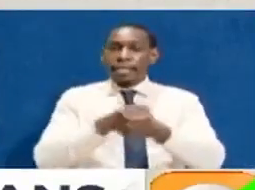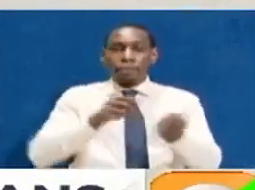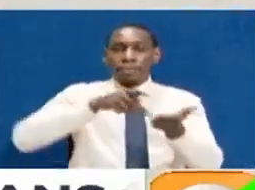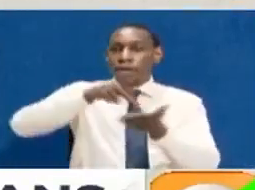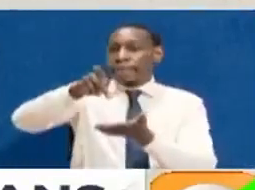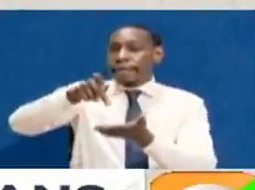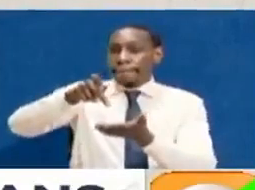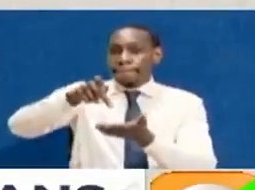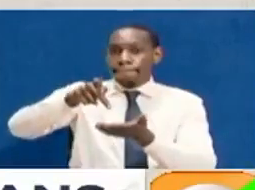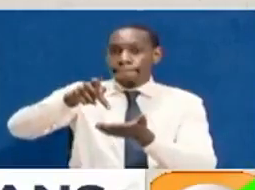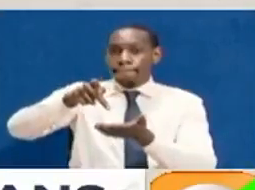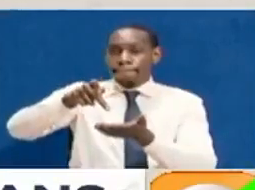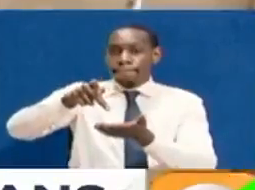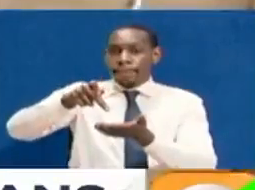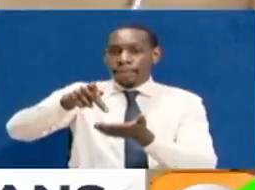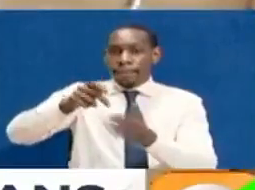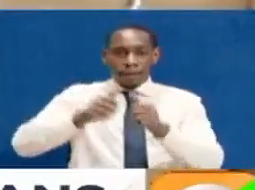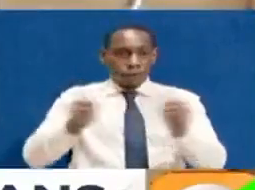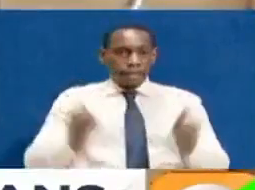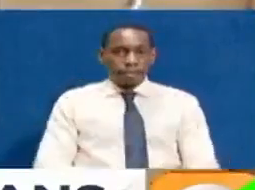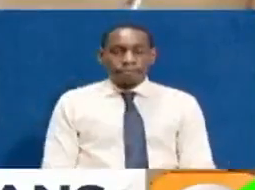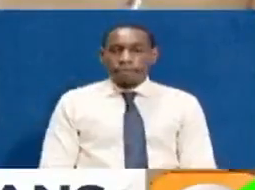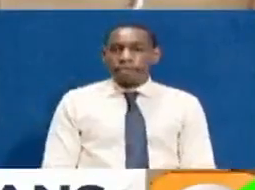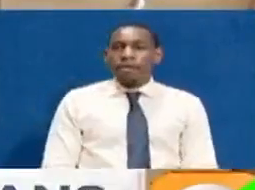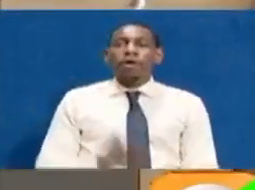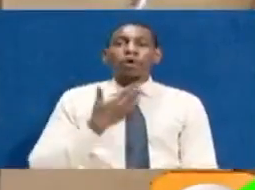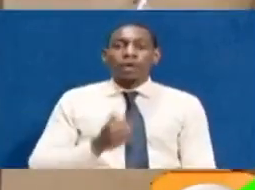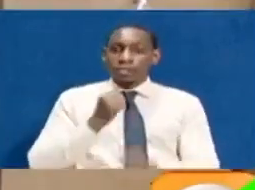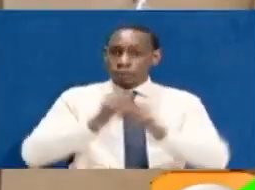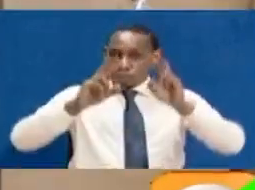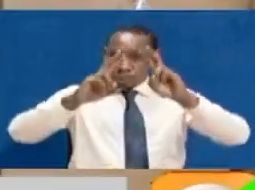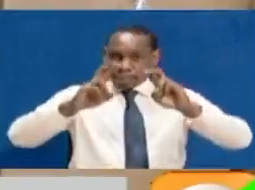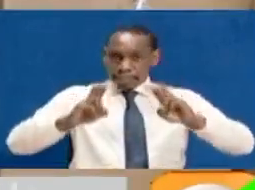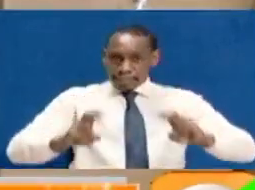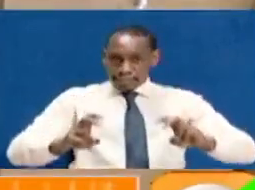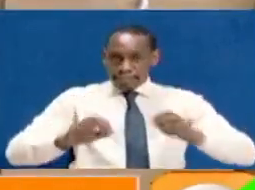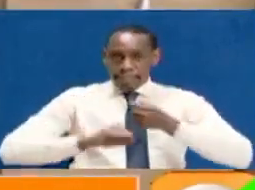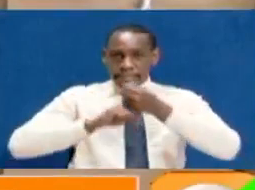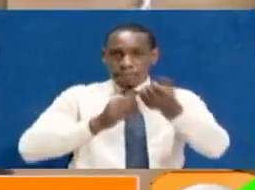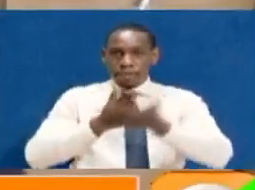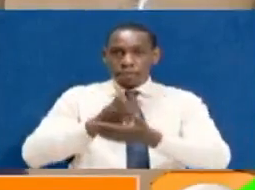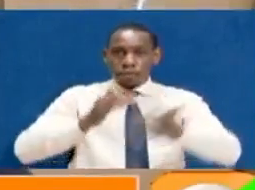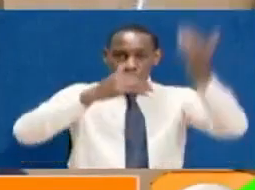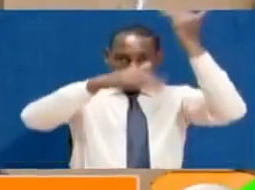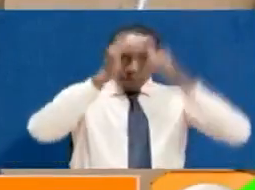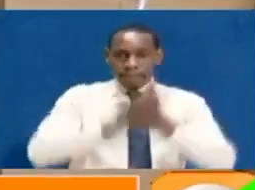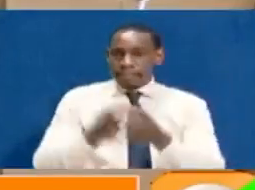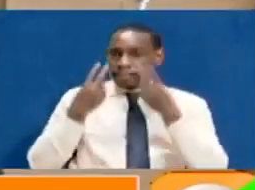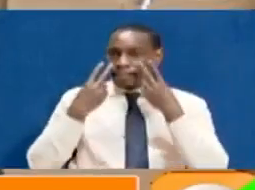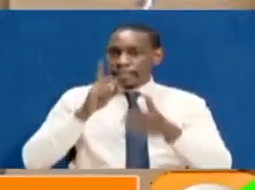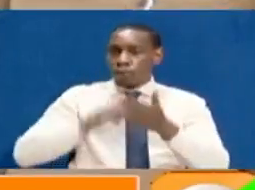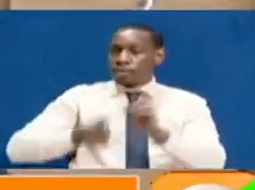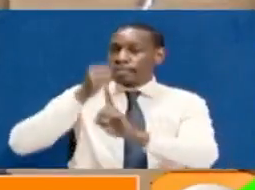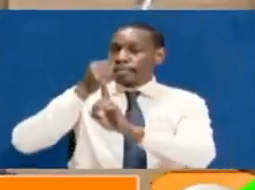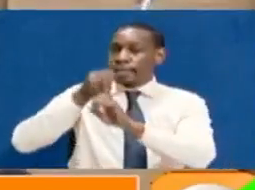to pay their premiums promptly. We want to do a research supported by our university to see what